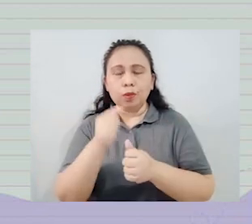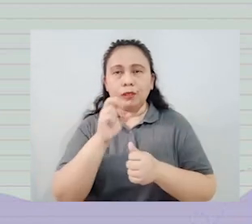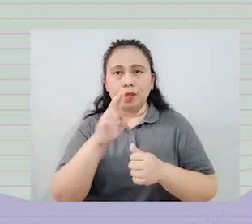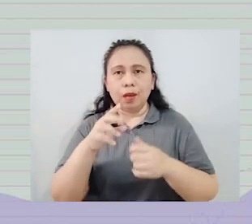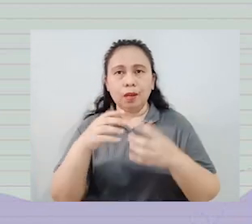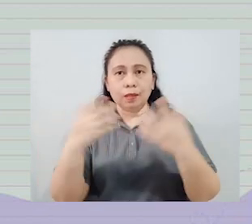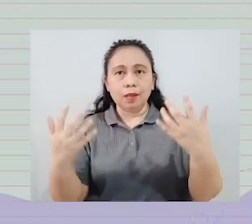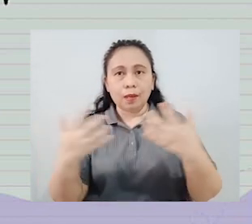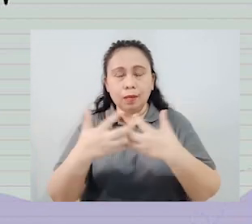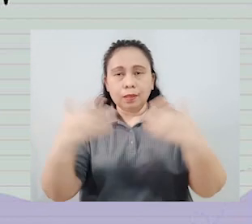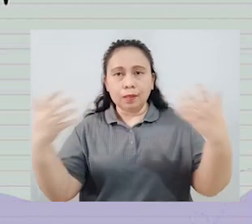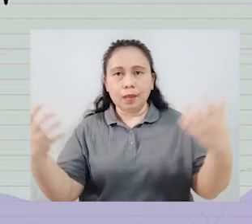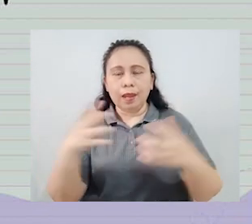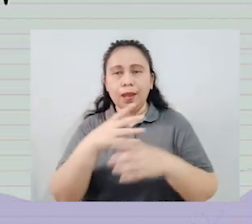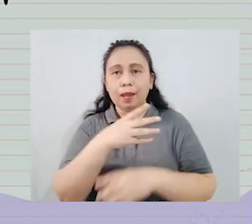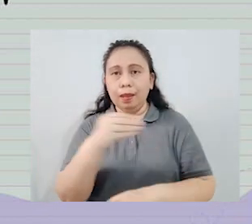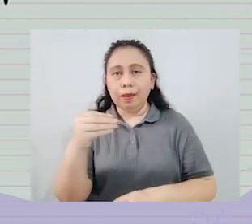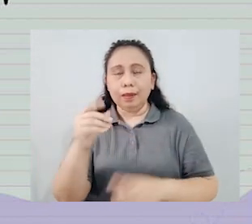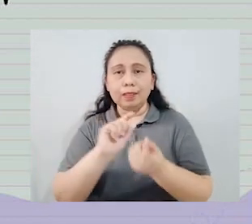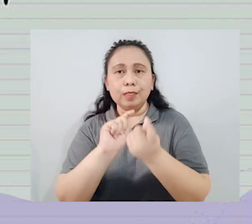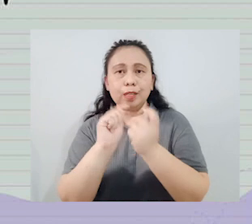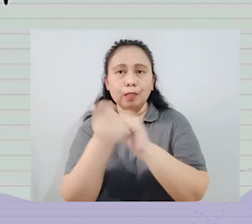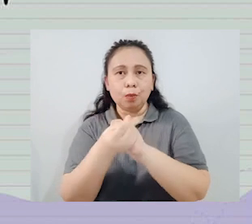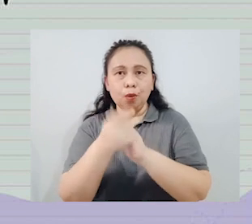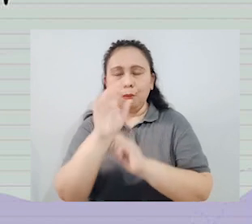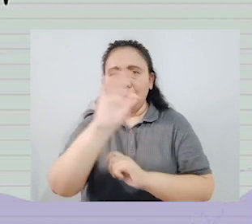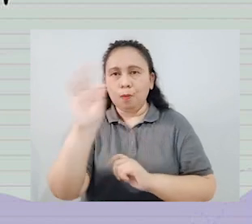boundary and transform fault boundary.